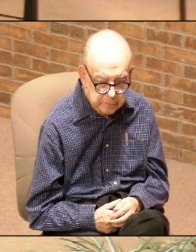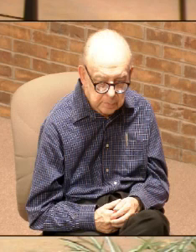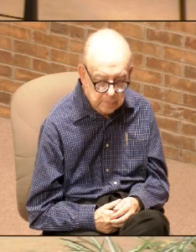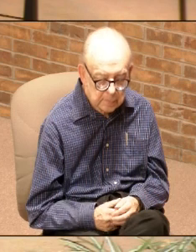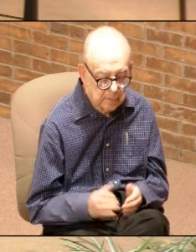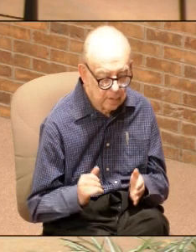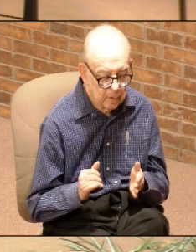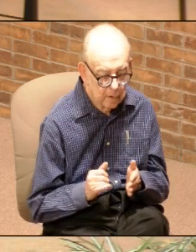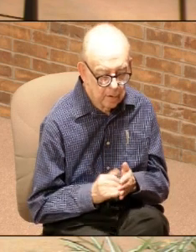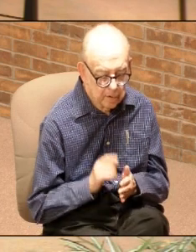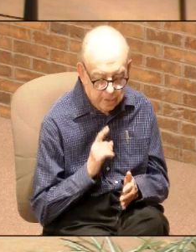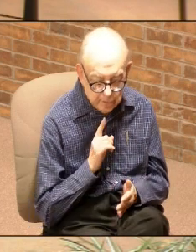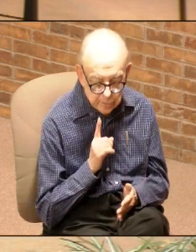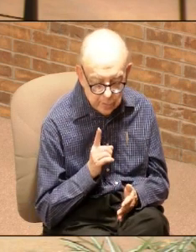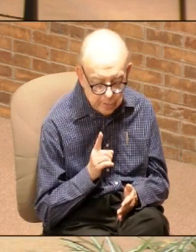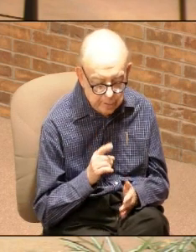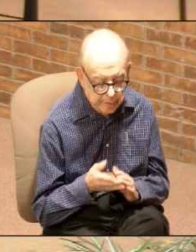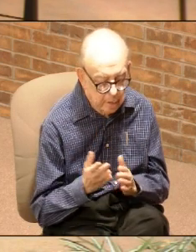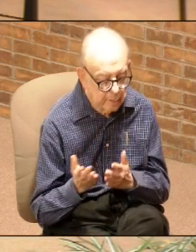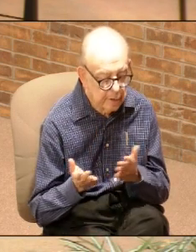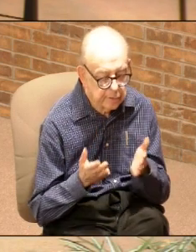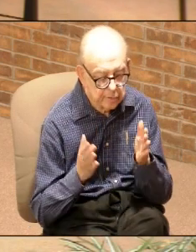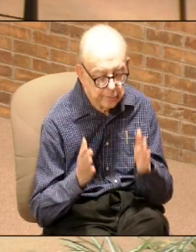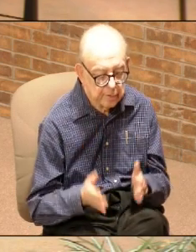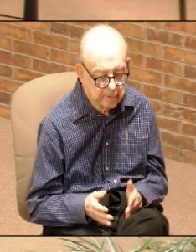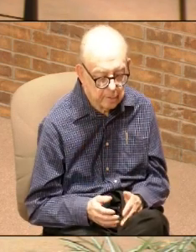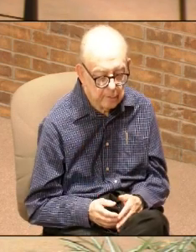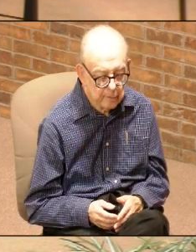And that is to be a servant.